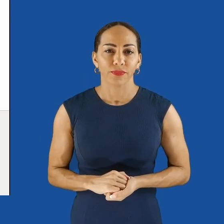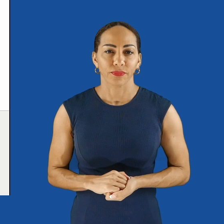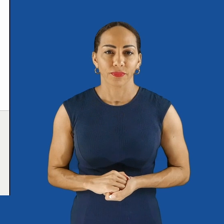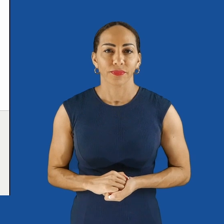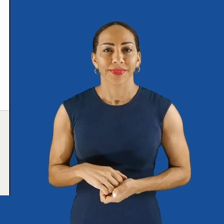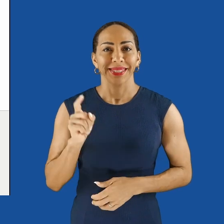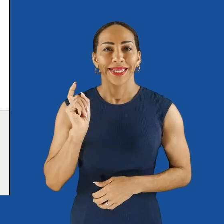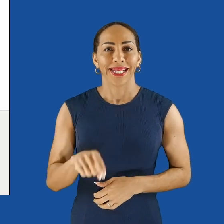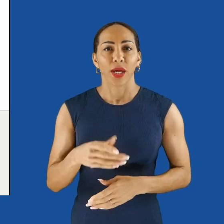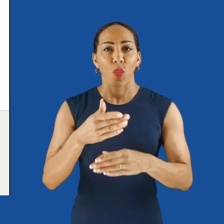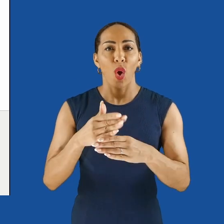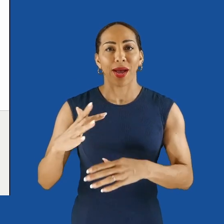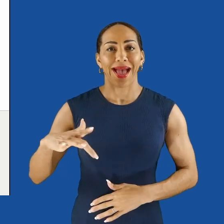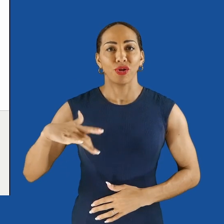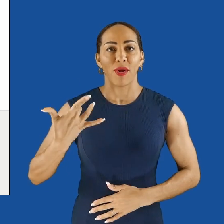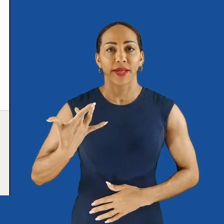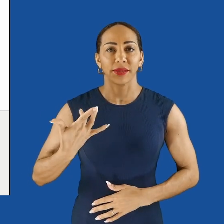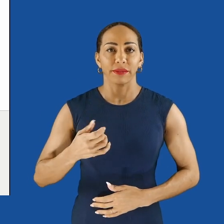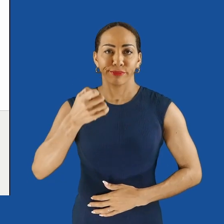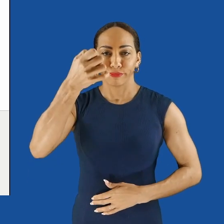Select your workplace address.